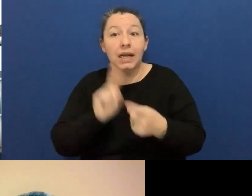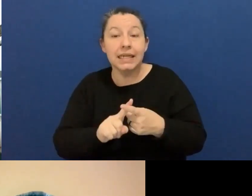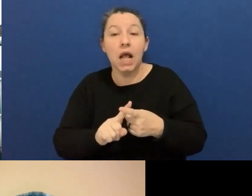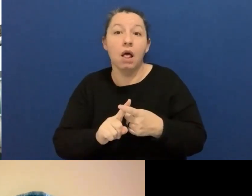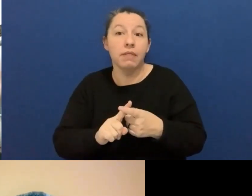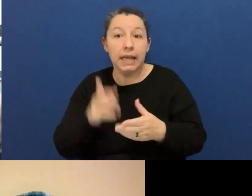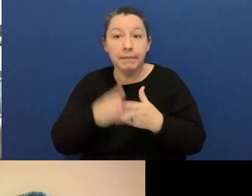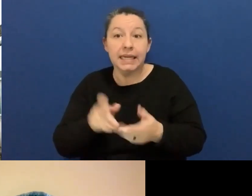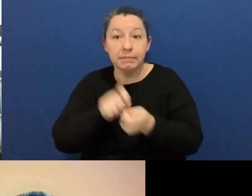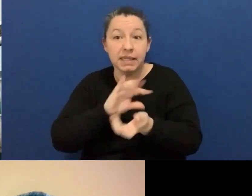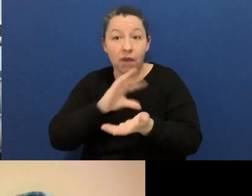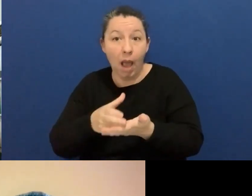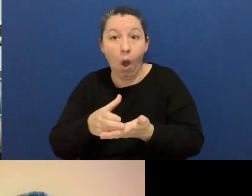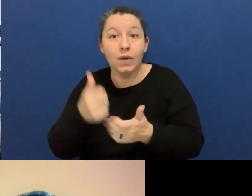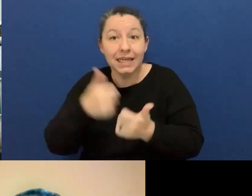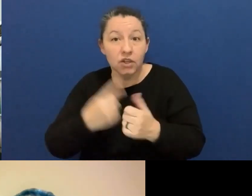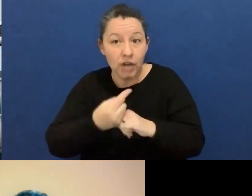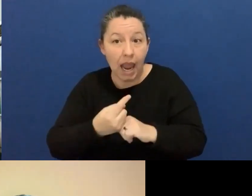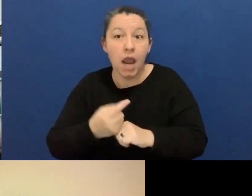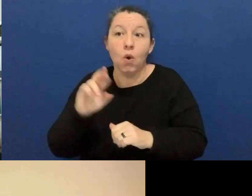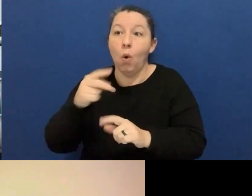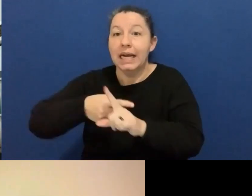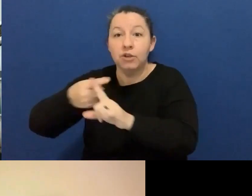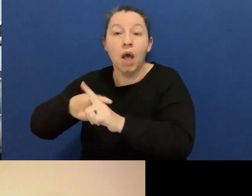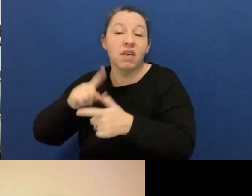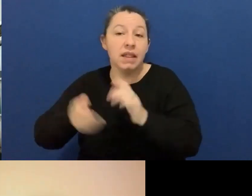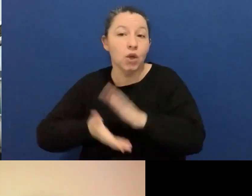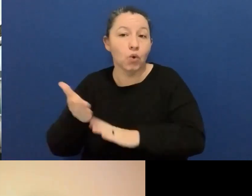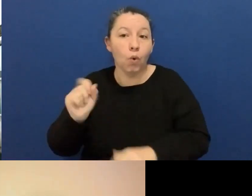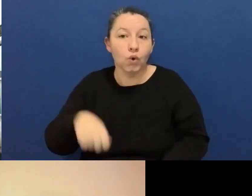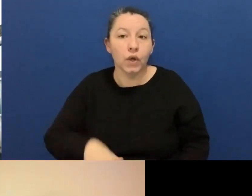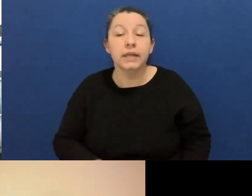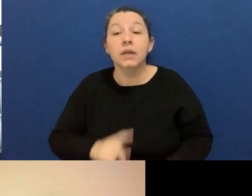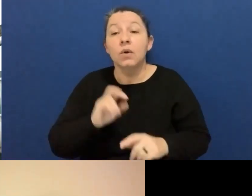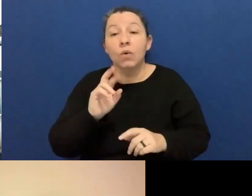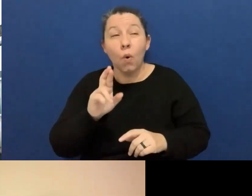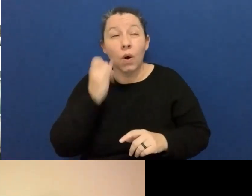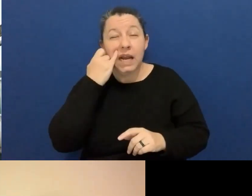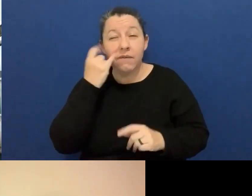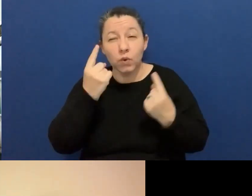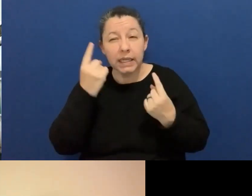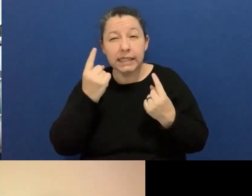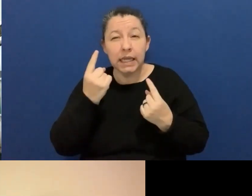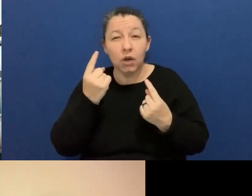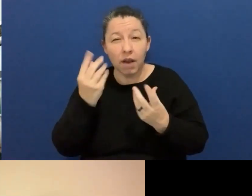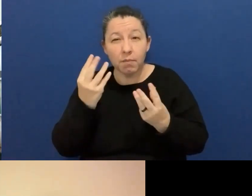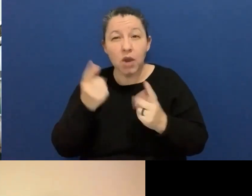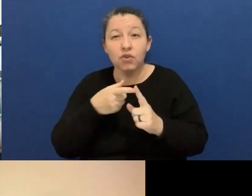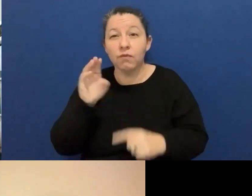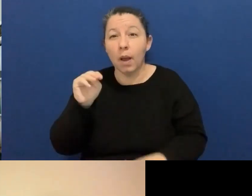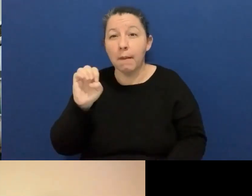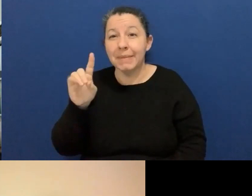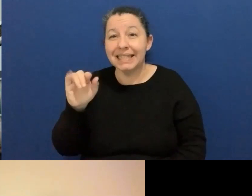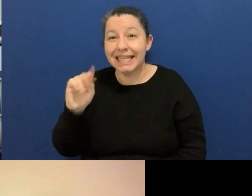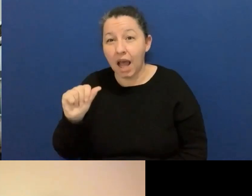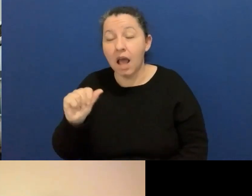each month, and then they could go. Or if you look at texts from Deir al-Medina, when these people are building the tombs of the